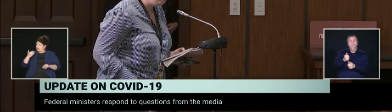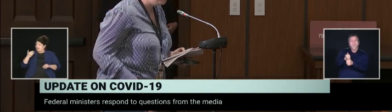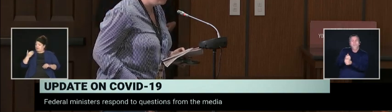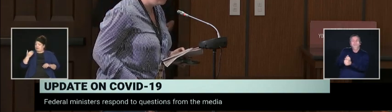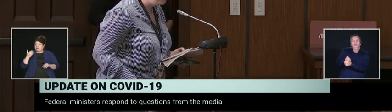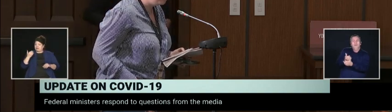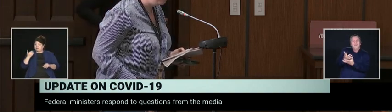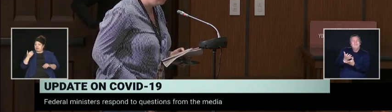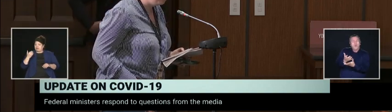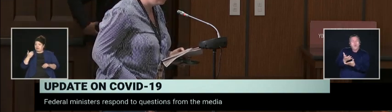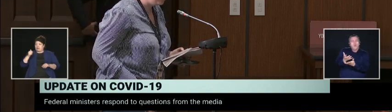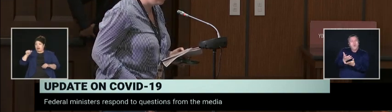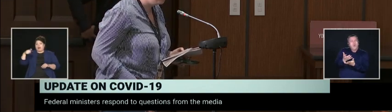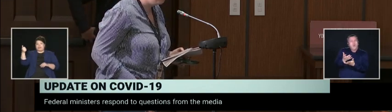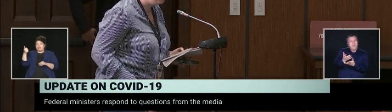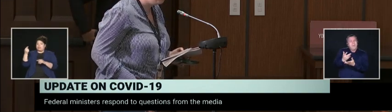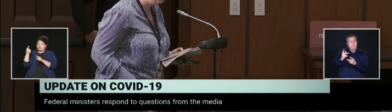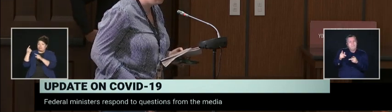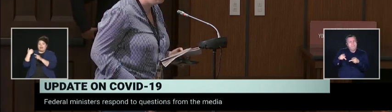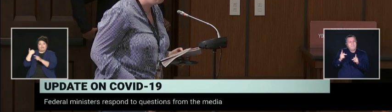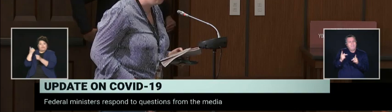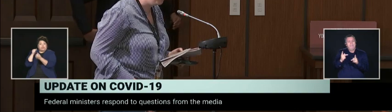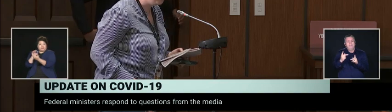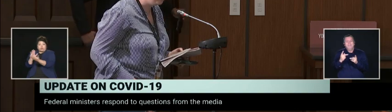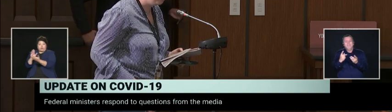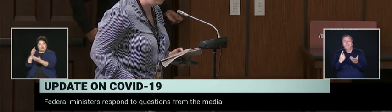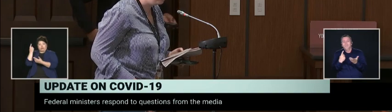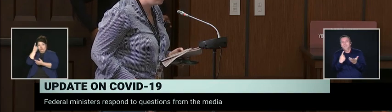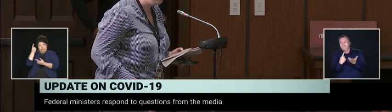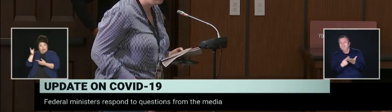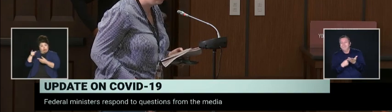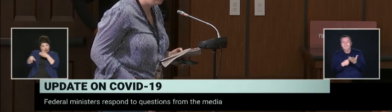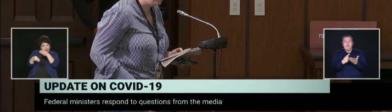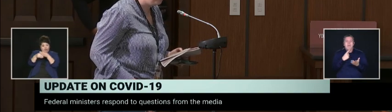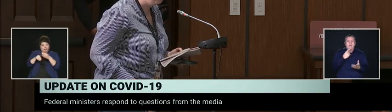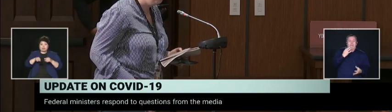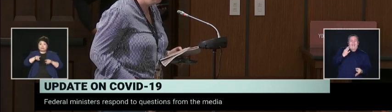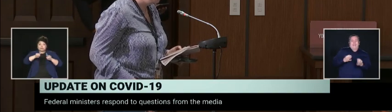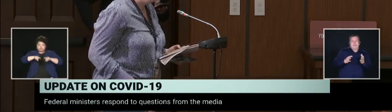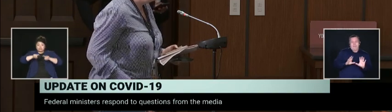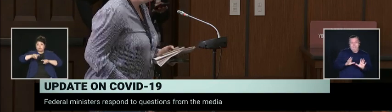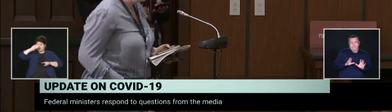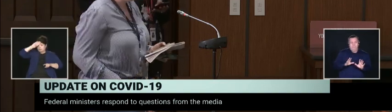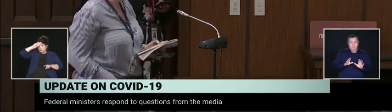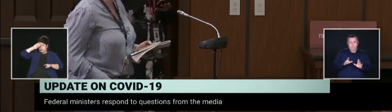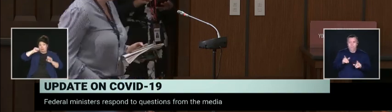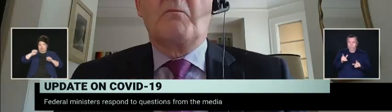is there a risk with these new temperature checks that people will be even more unlikely to travel and fly?